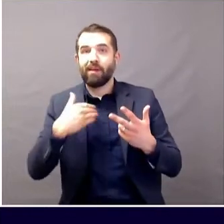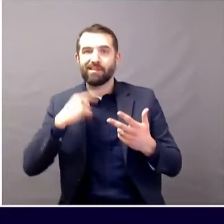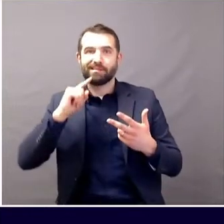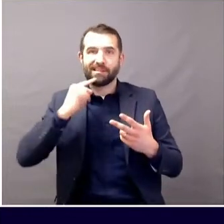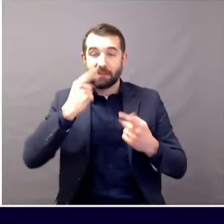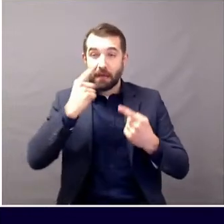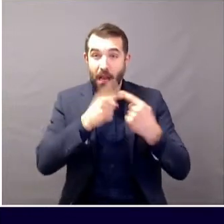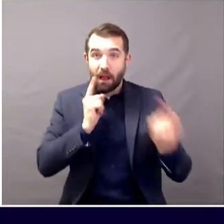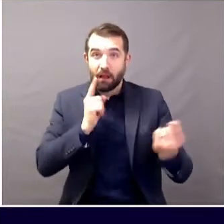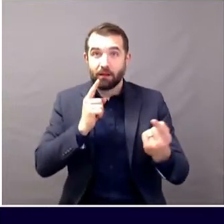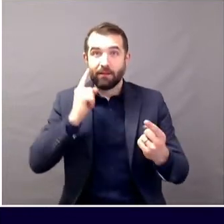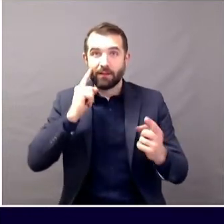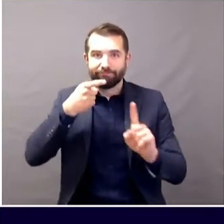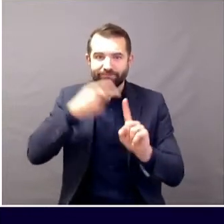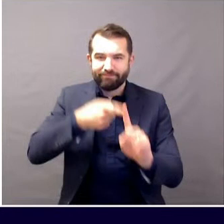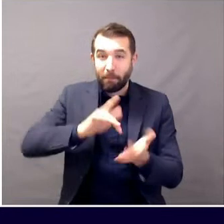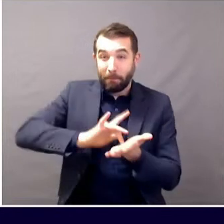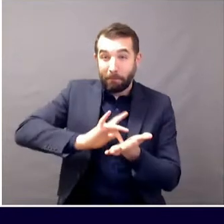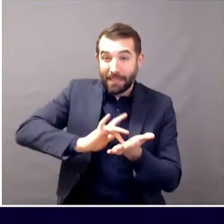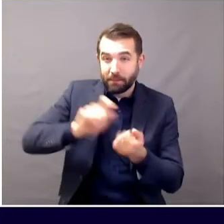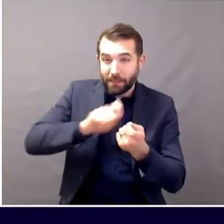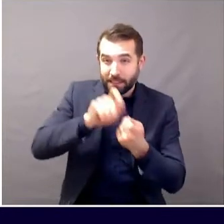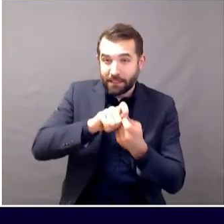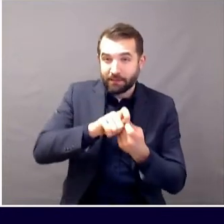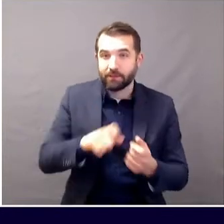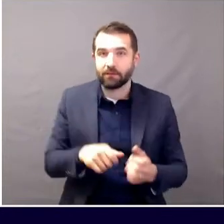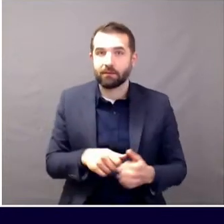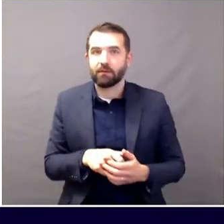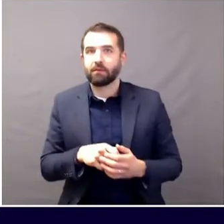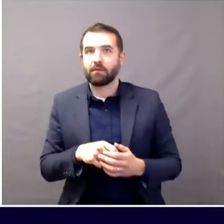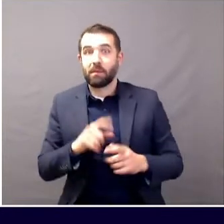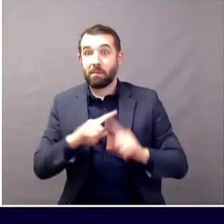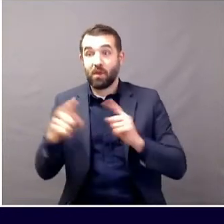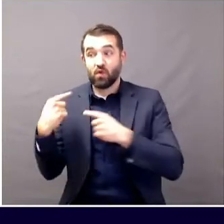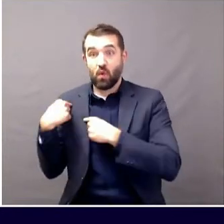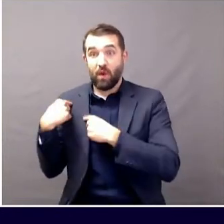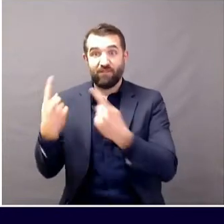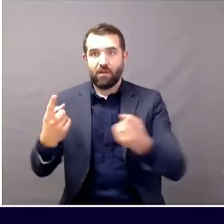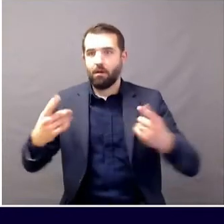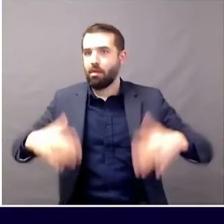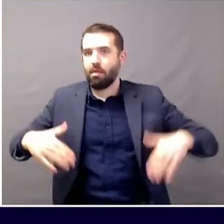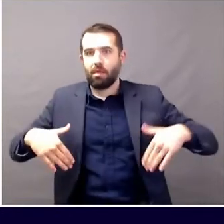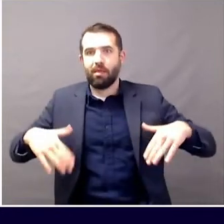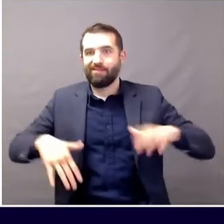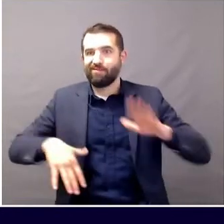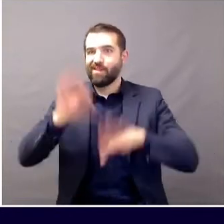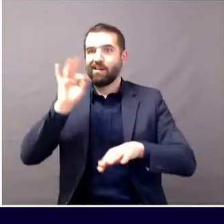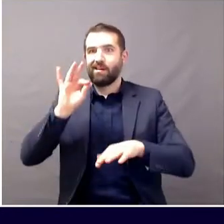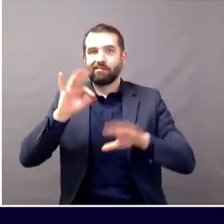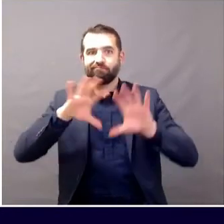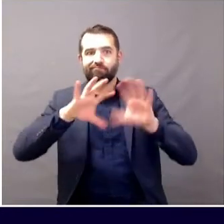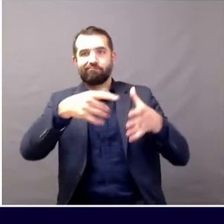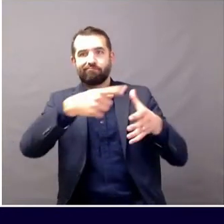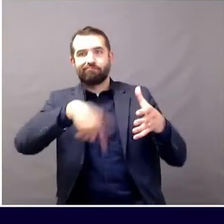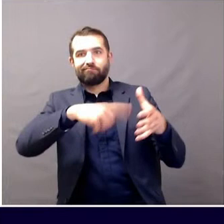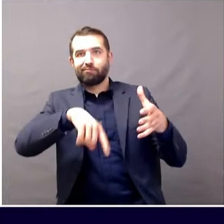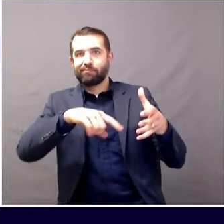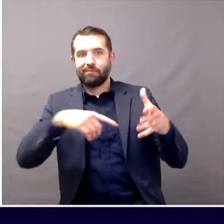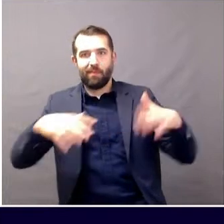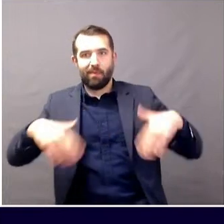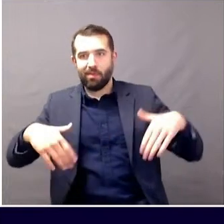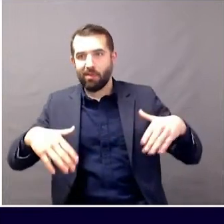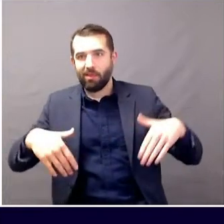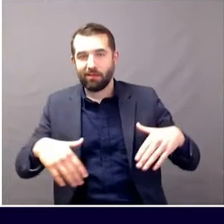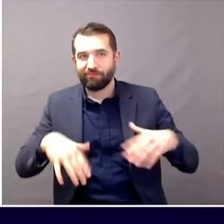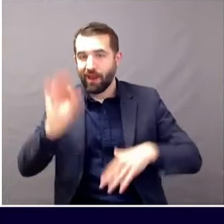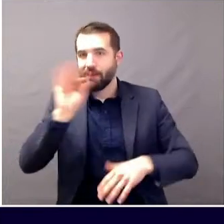of allergy that predisposes folks to an allergic reaction to the COVID vaccine. The other thing to keep in mind is that there have been